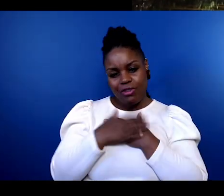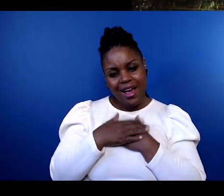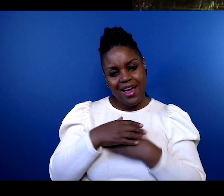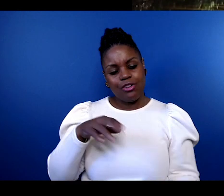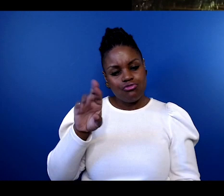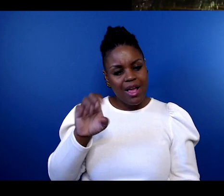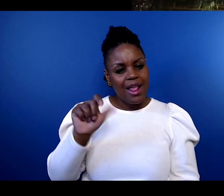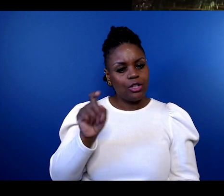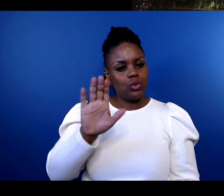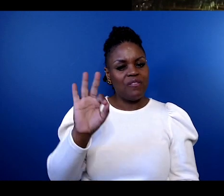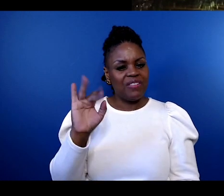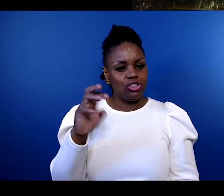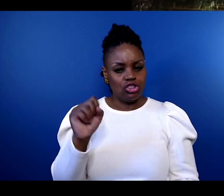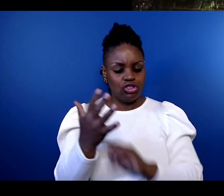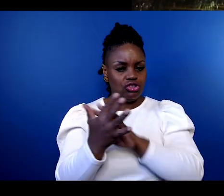here.